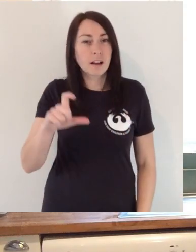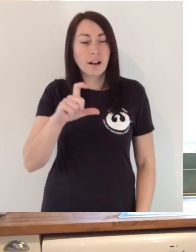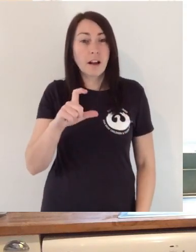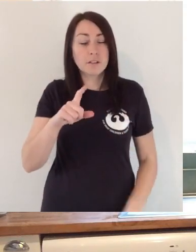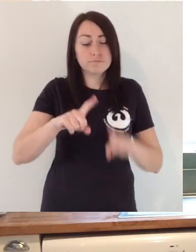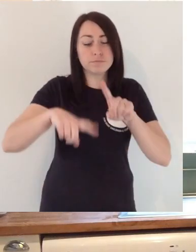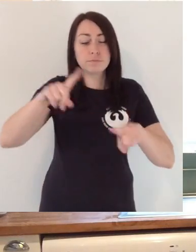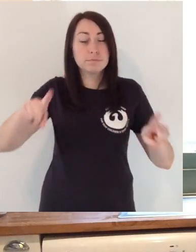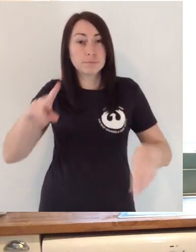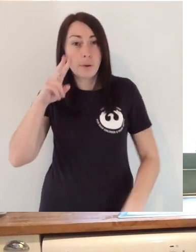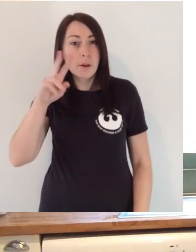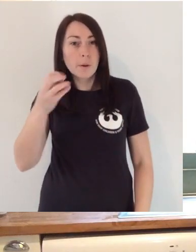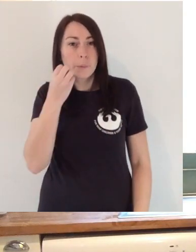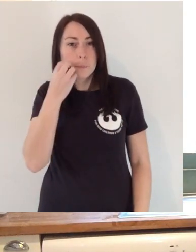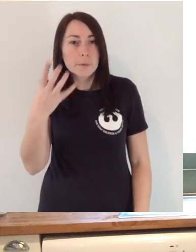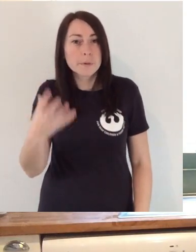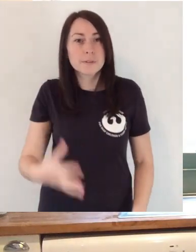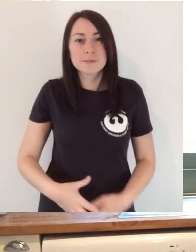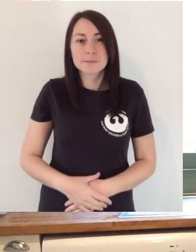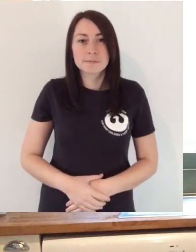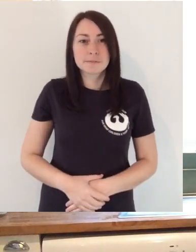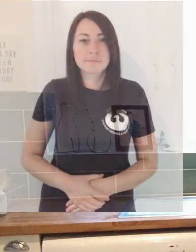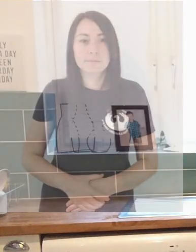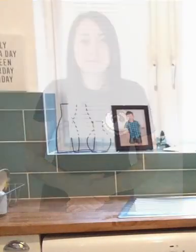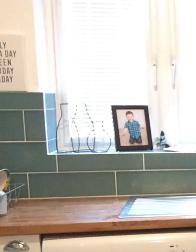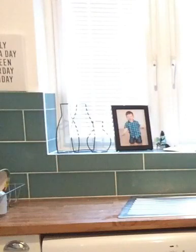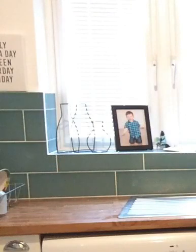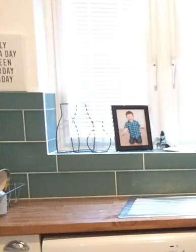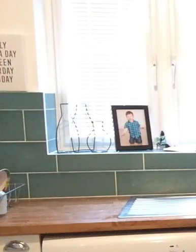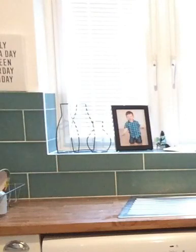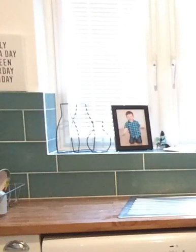You can see the colours in there are looking lovely.